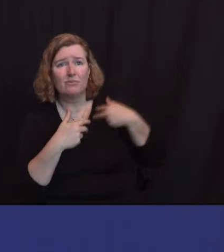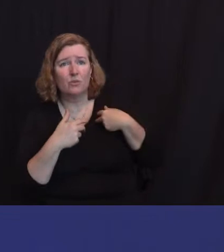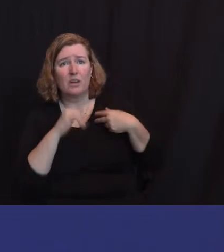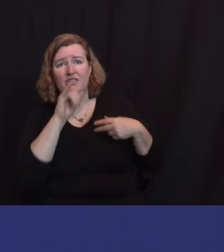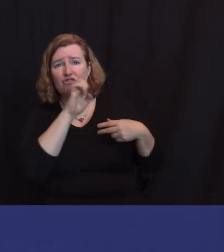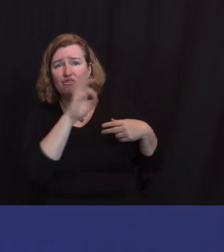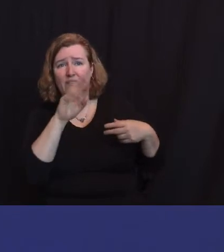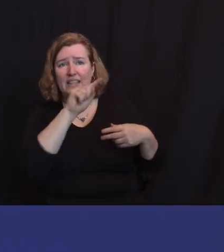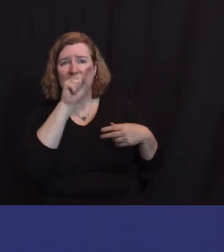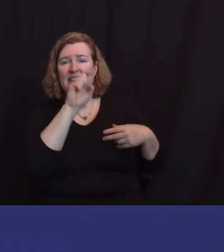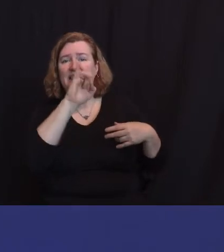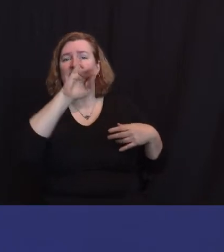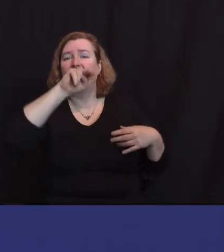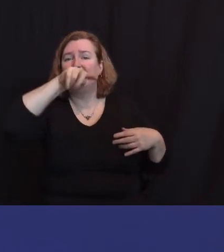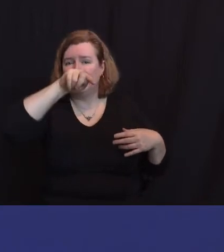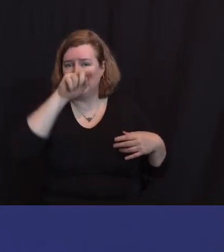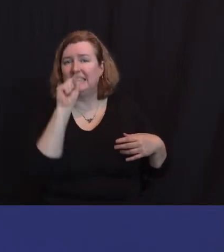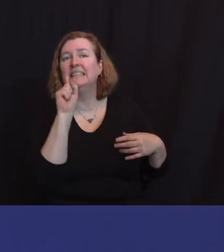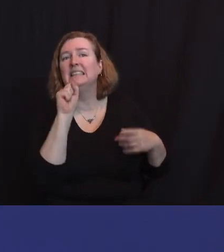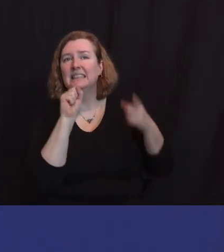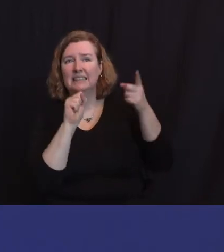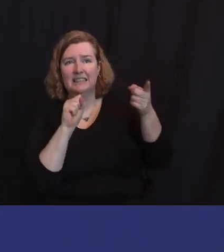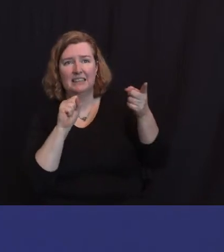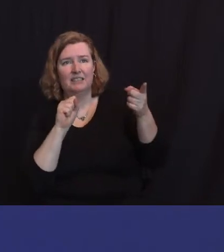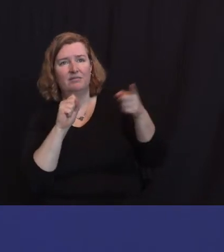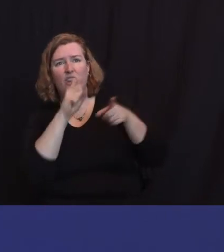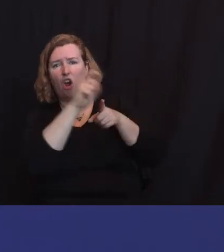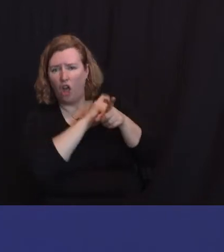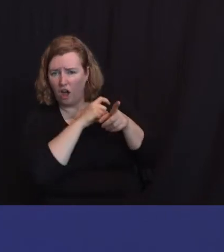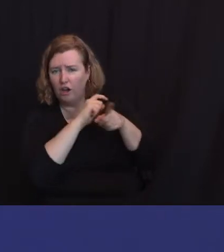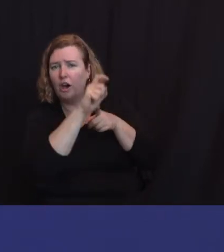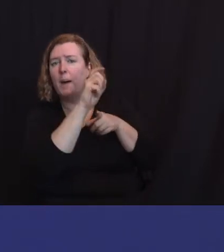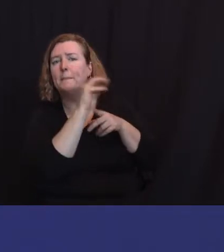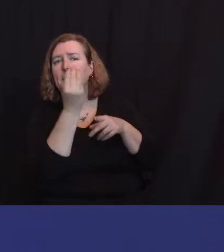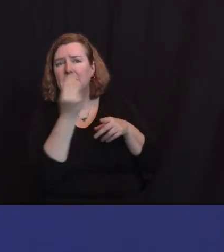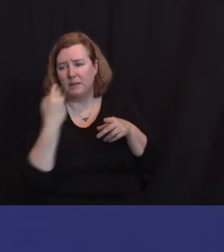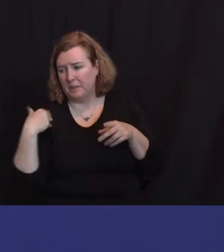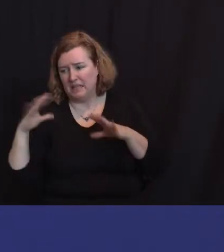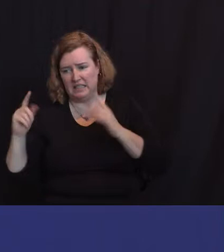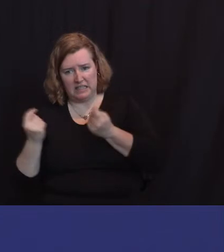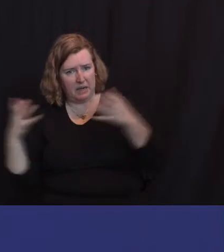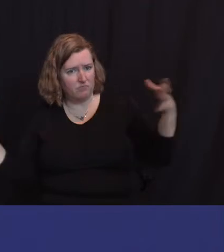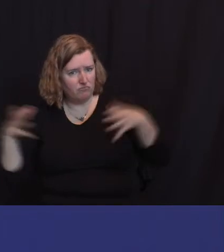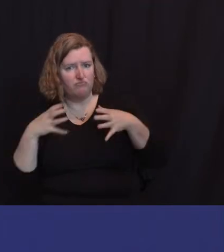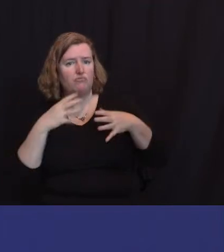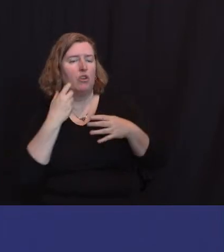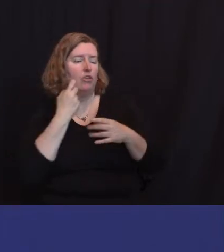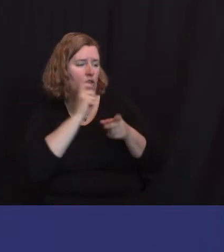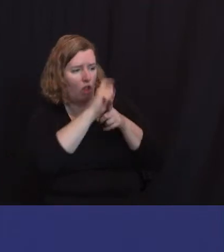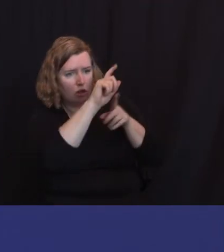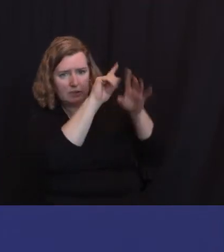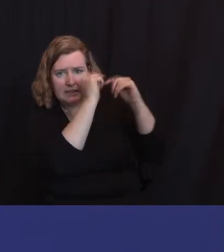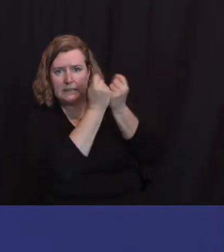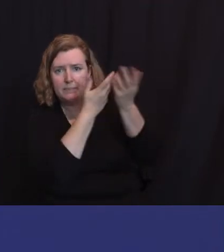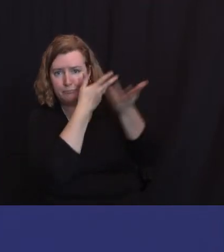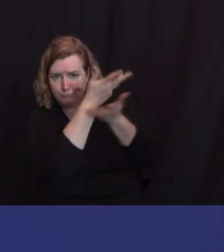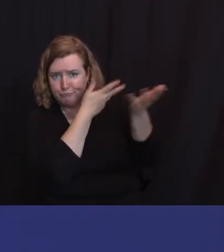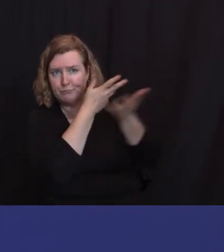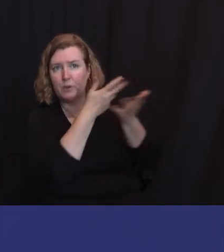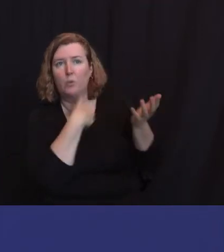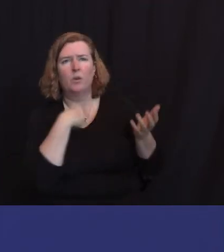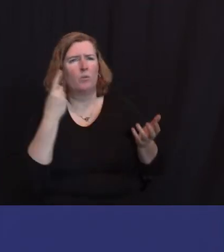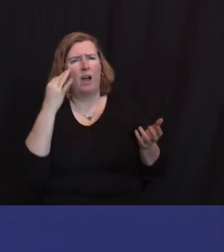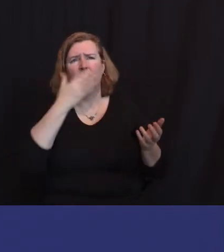Monday. Our teams speak, Judy speaks all the time. We have proven to be really good. We're probably the best big